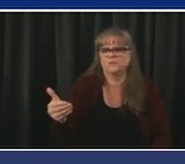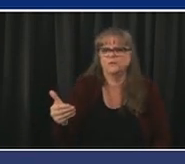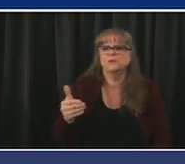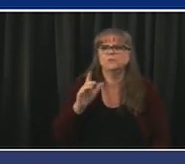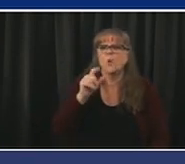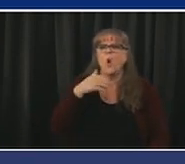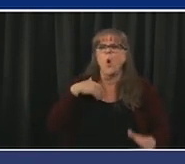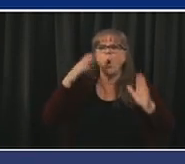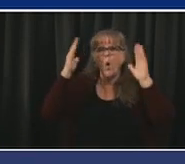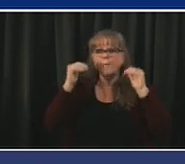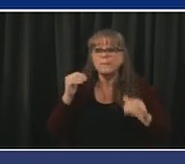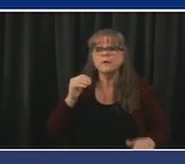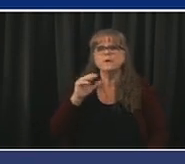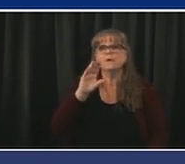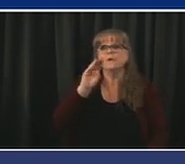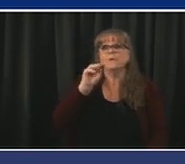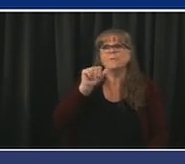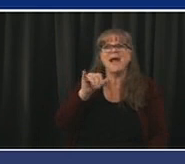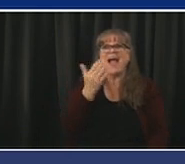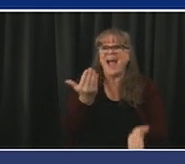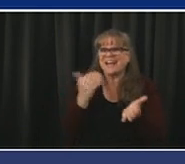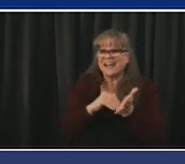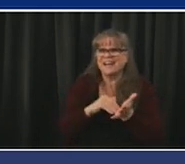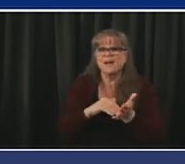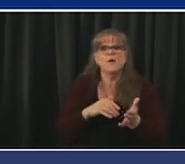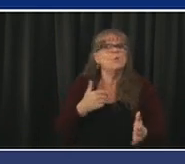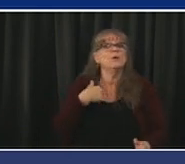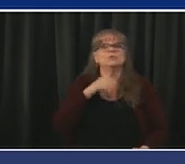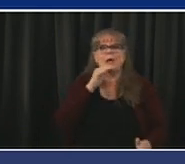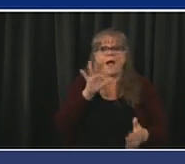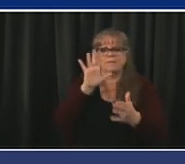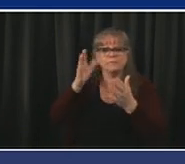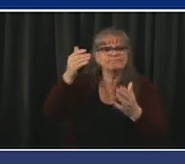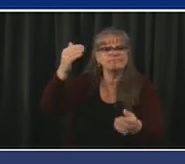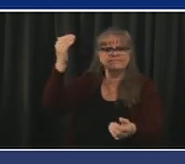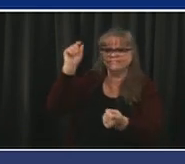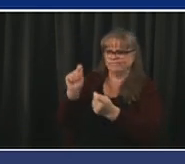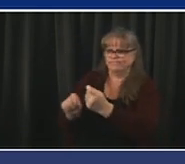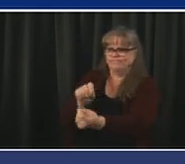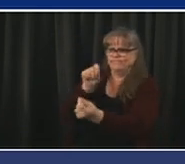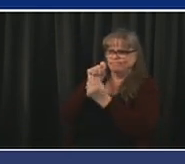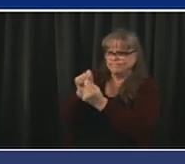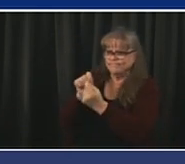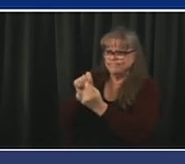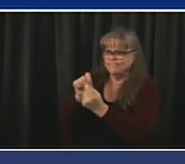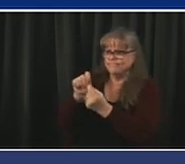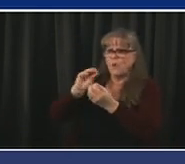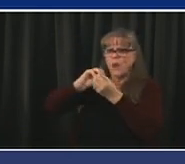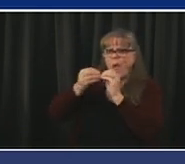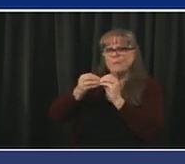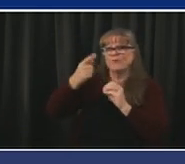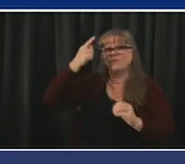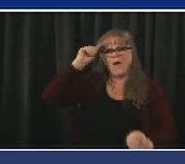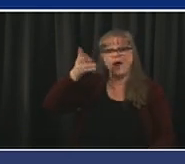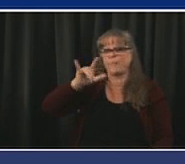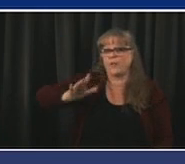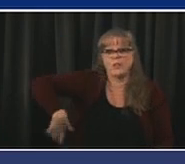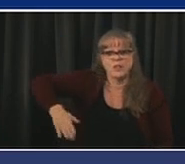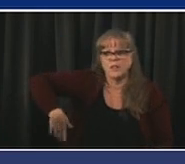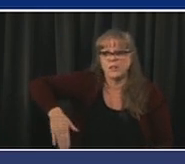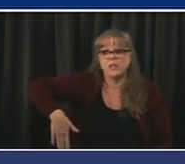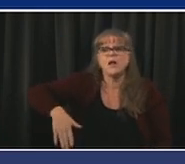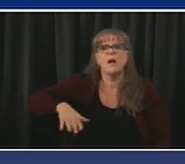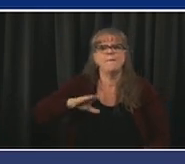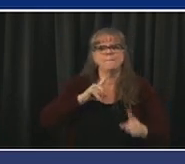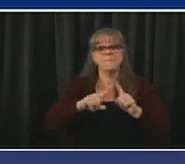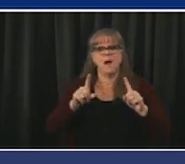on those April numbers. That's why we can't give you a date. We have a good sense of the March 21st date. Again, could be 2 or 3 days earlier,